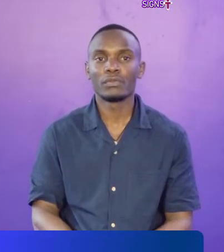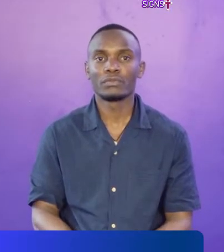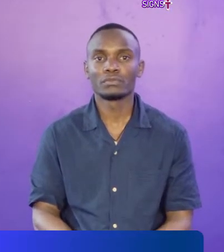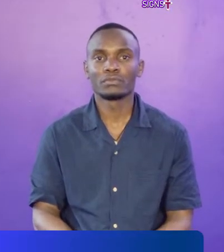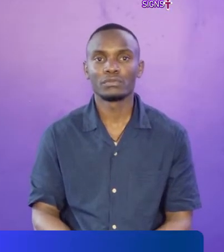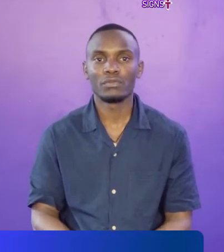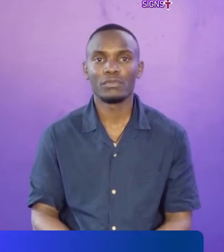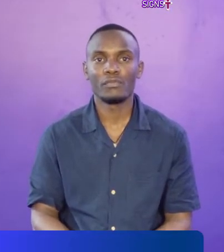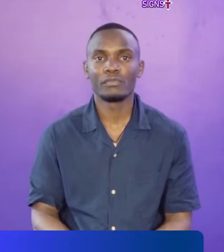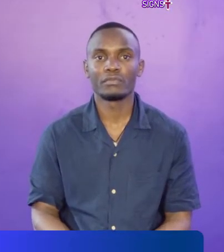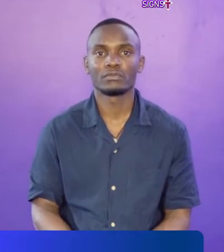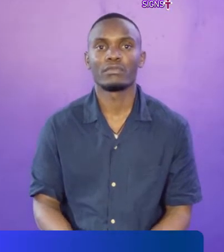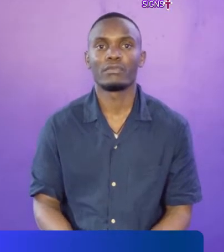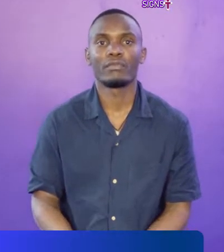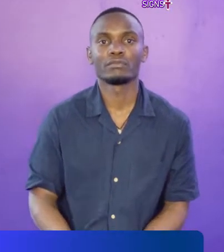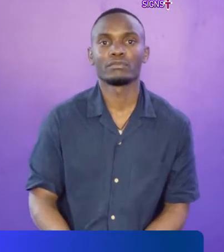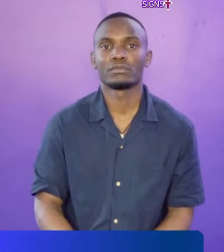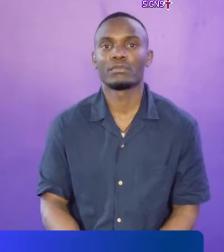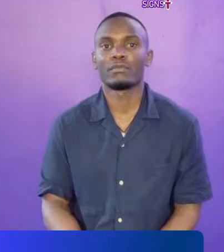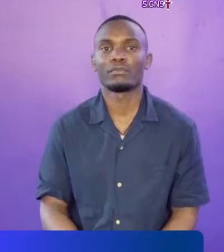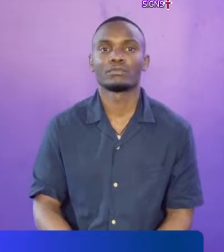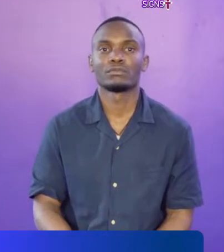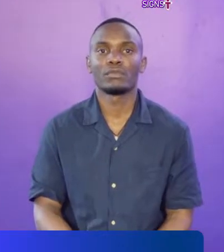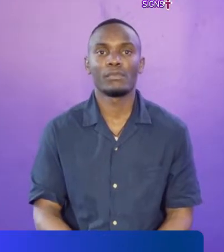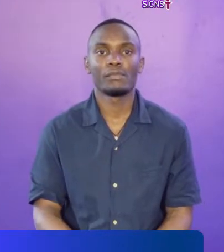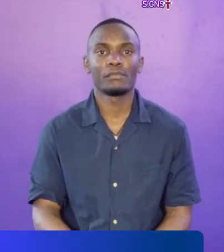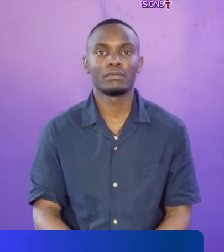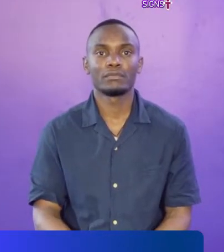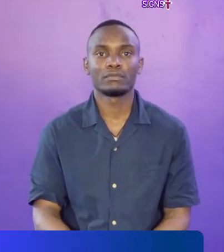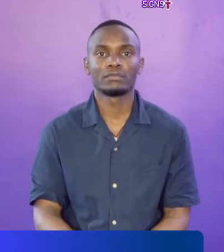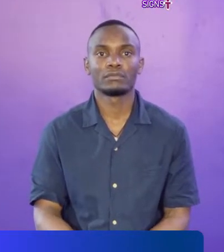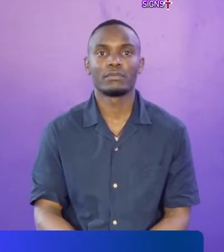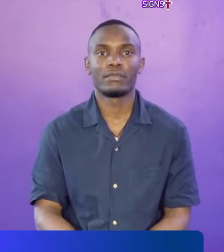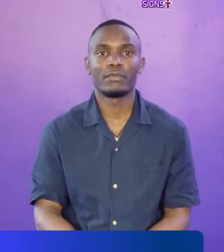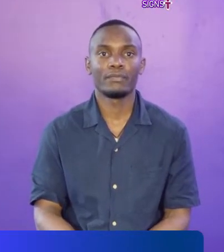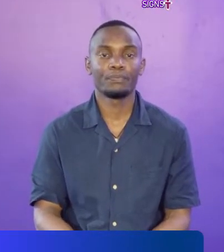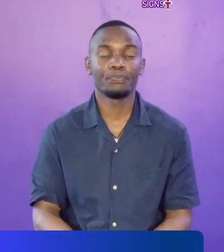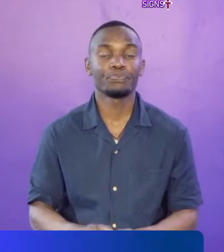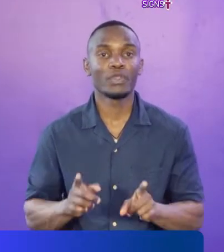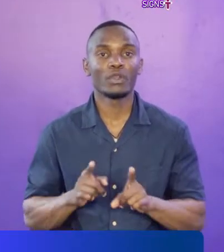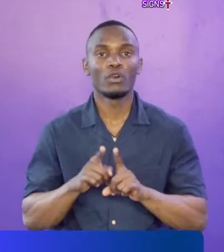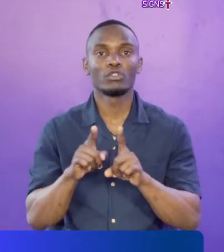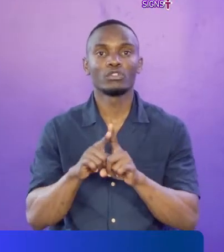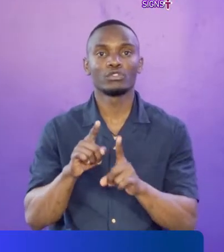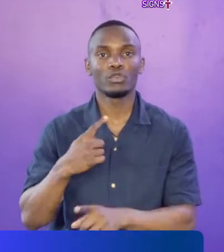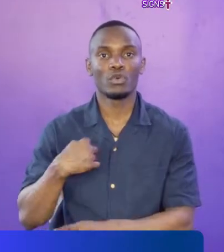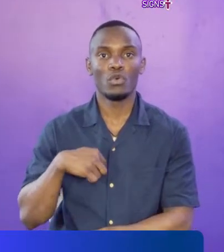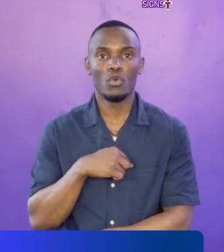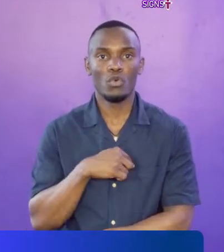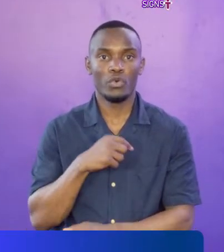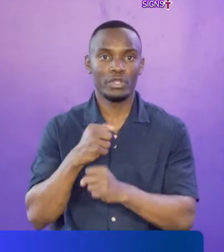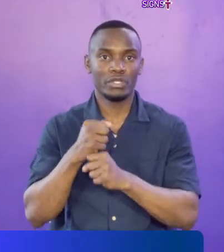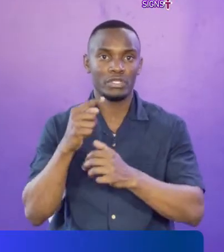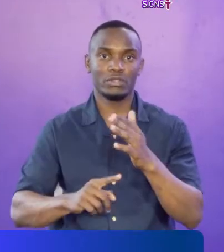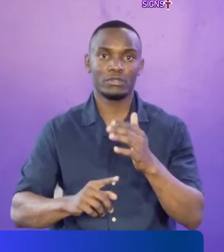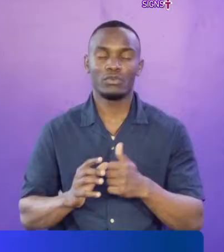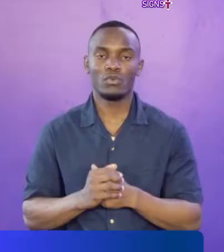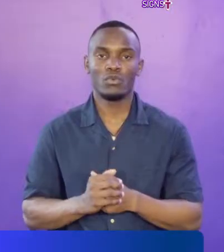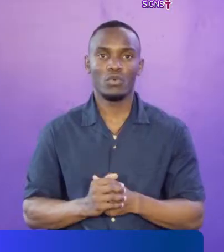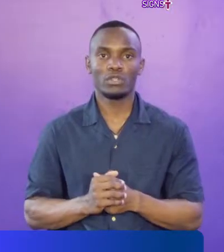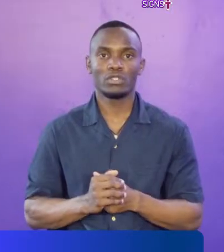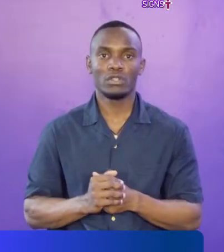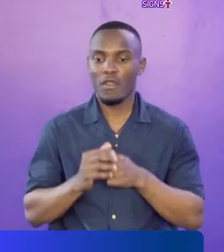because also part of that, we looked at connectivity. Then we have a robust program where